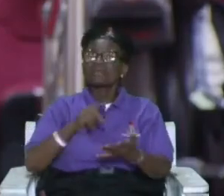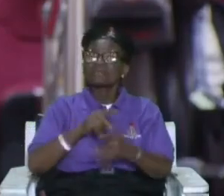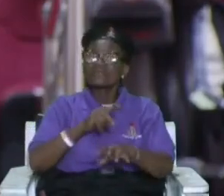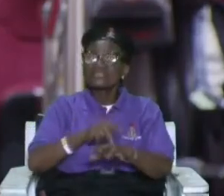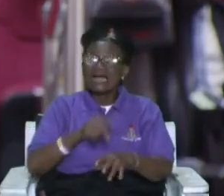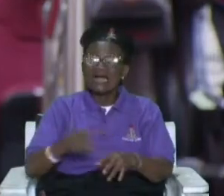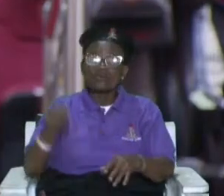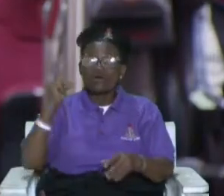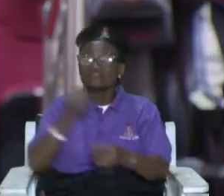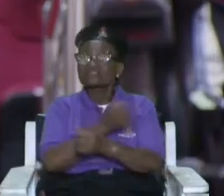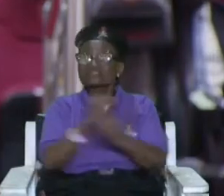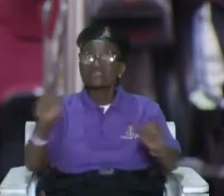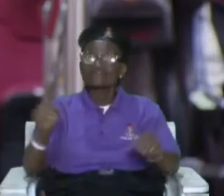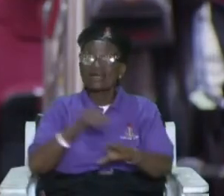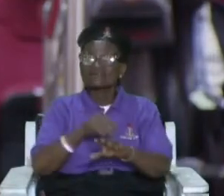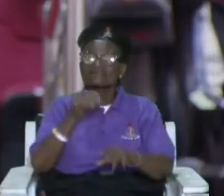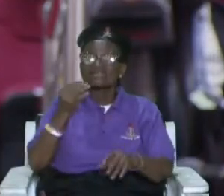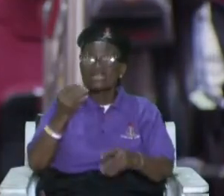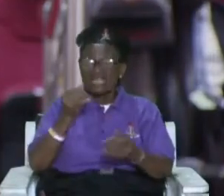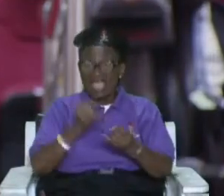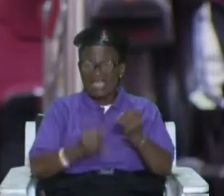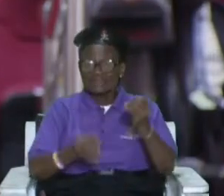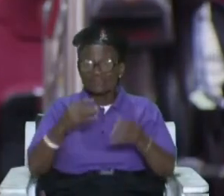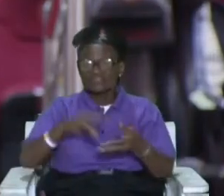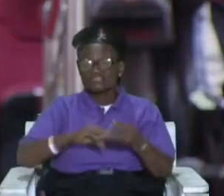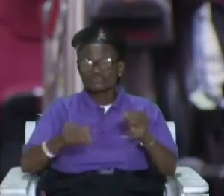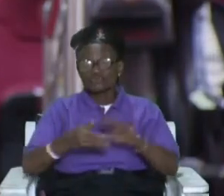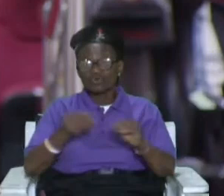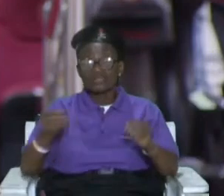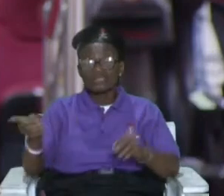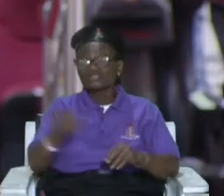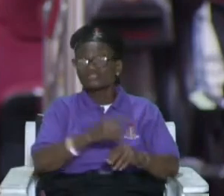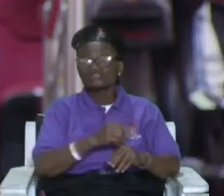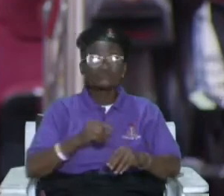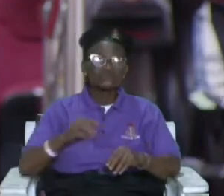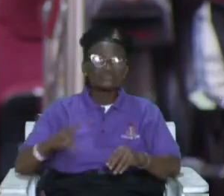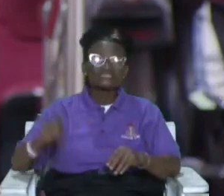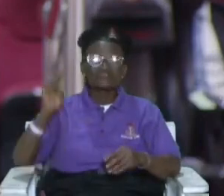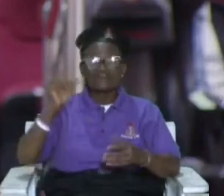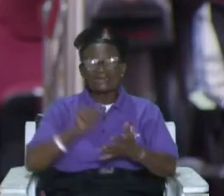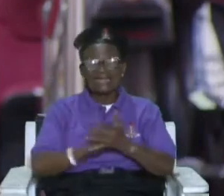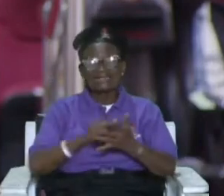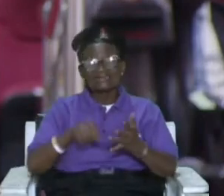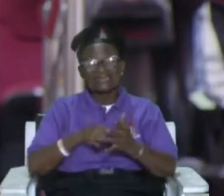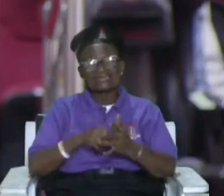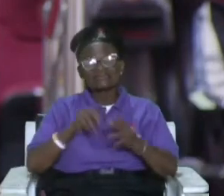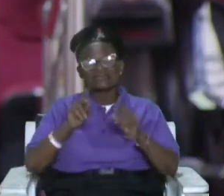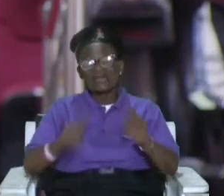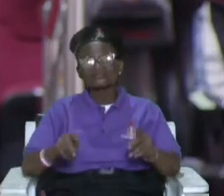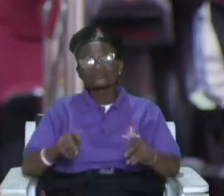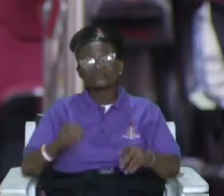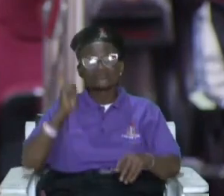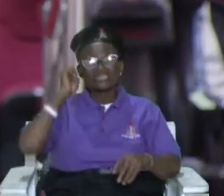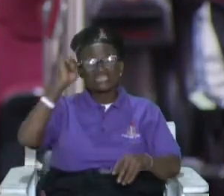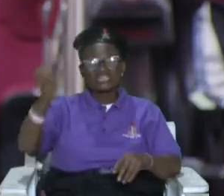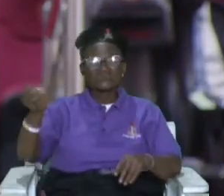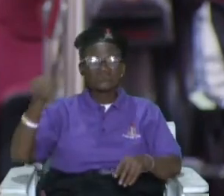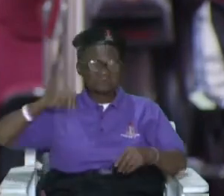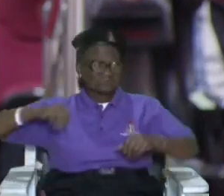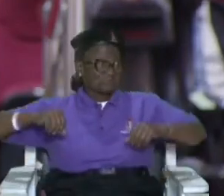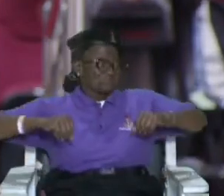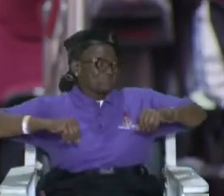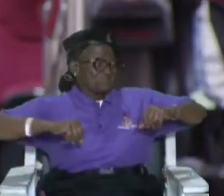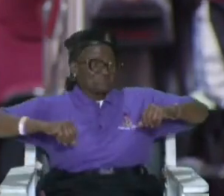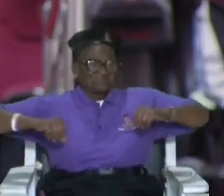story, you discover that this fellow who was raising himself up as